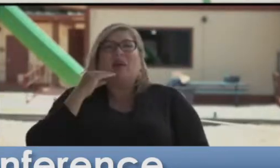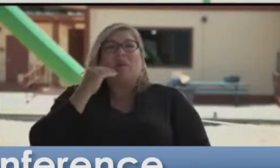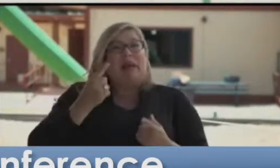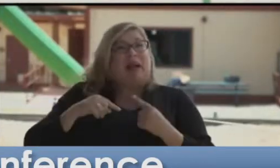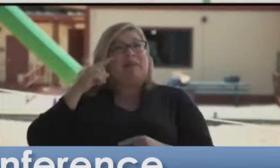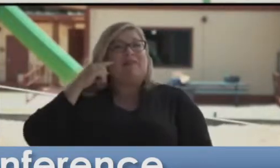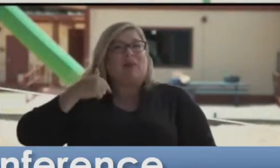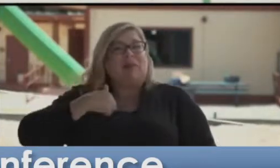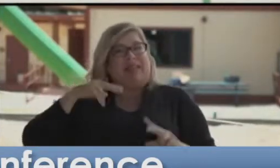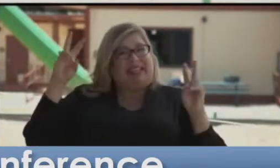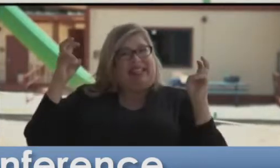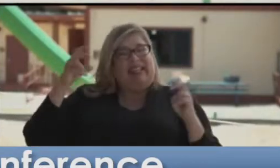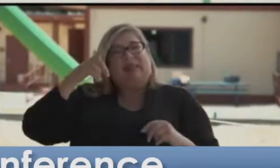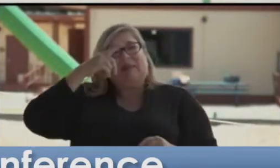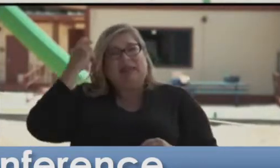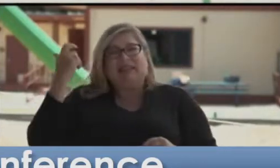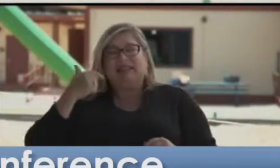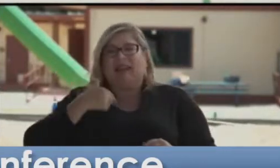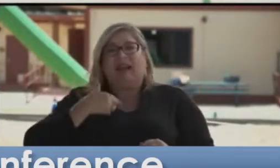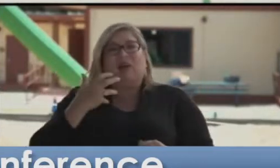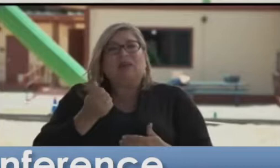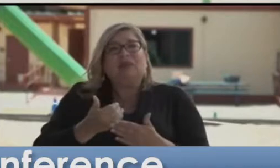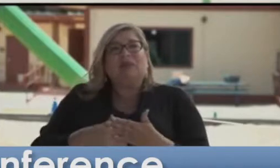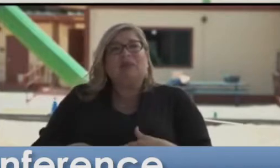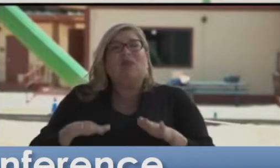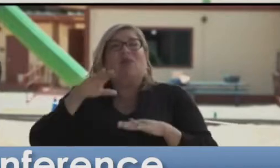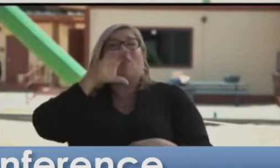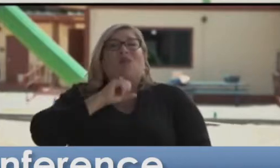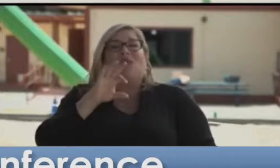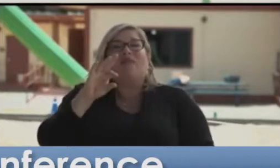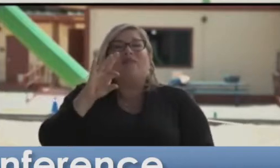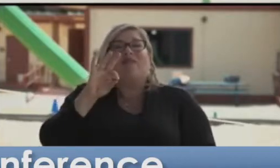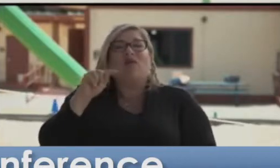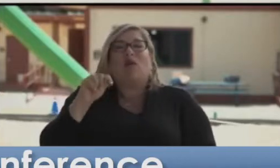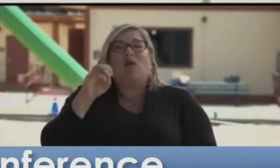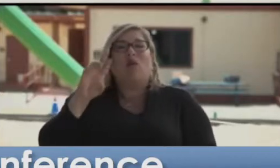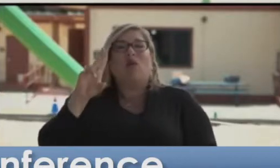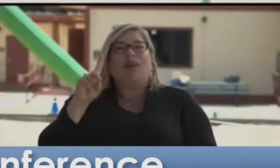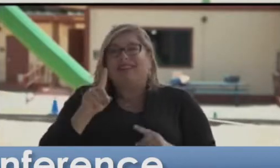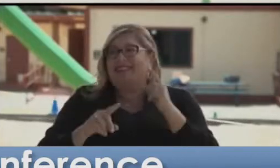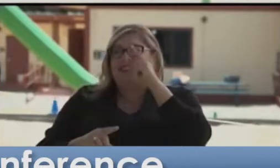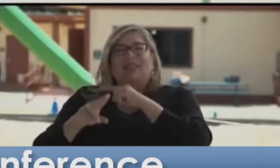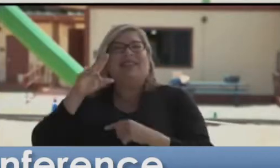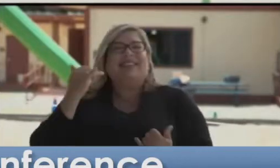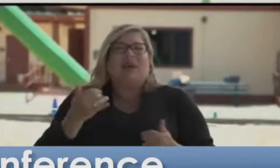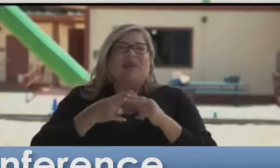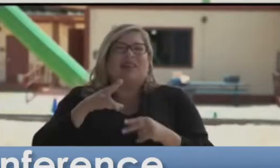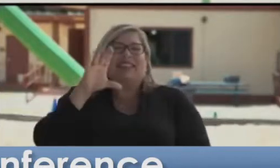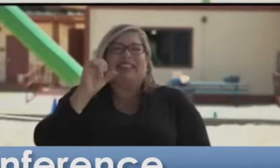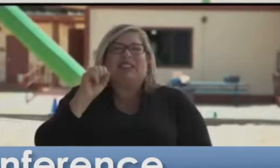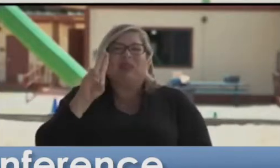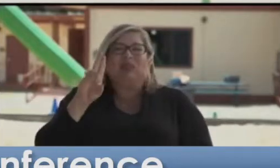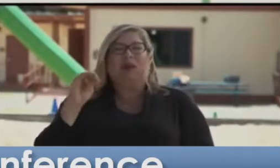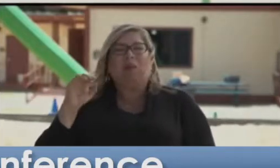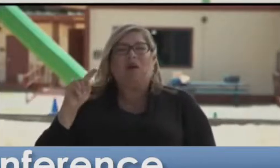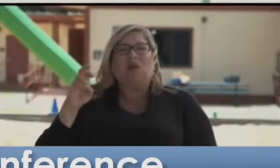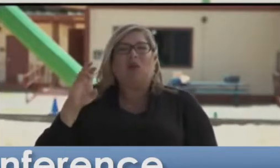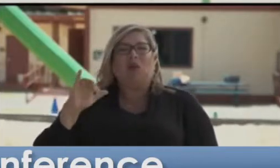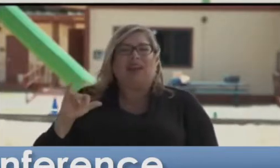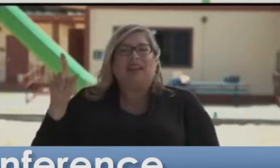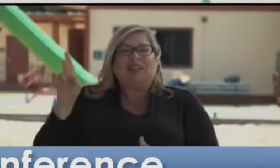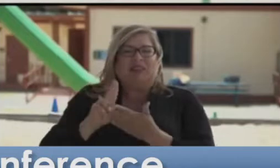I was born at the old Fort Ord, which is now CSU Monterey.